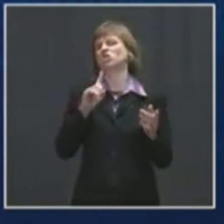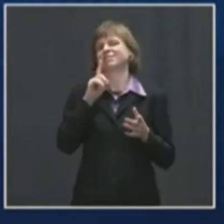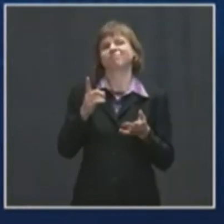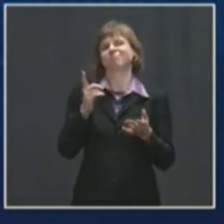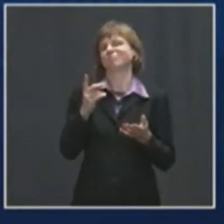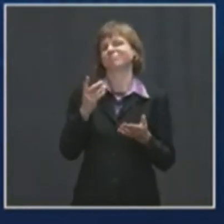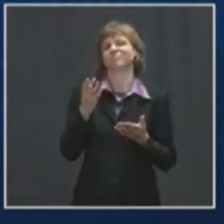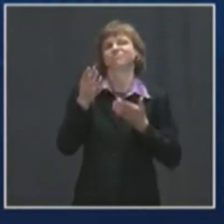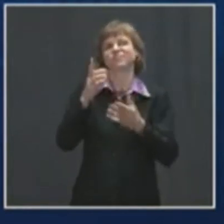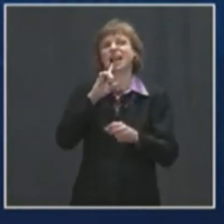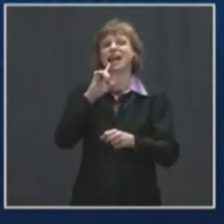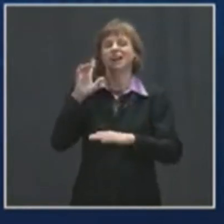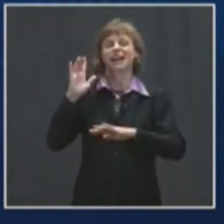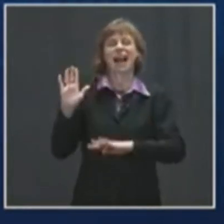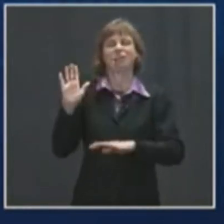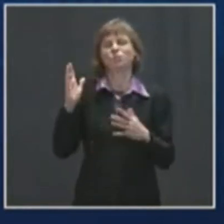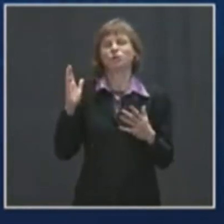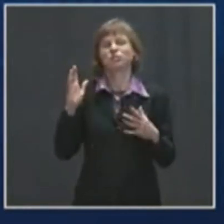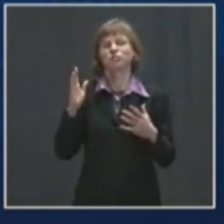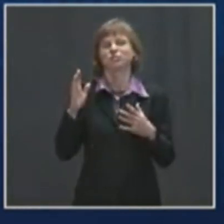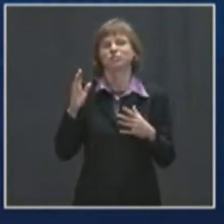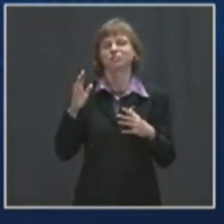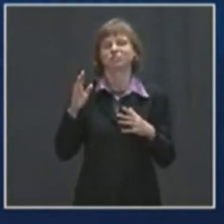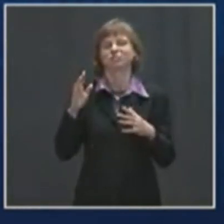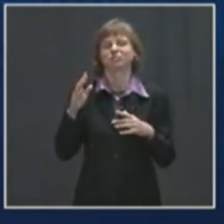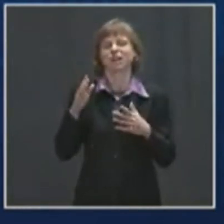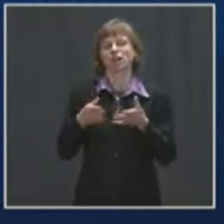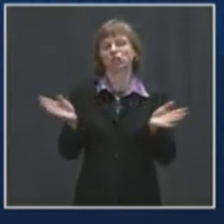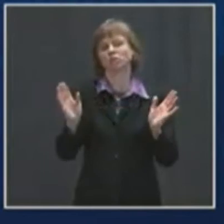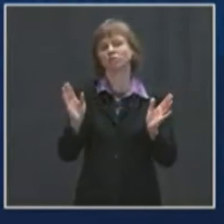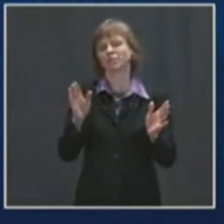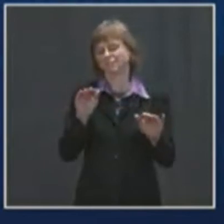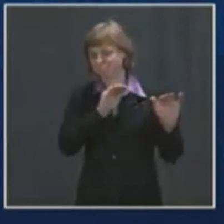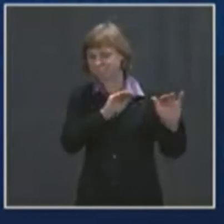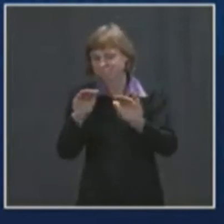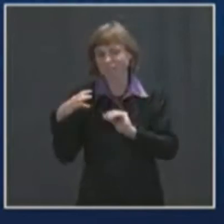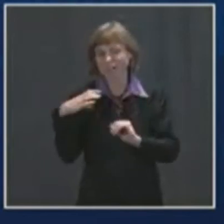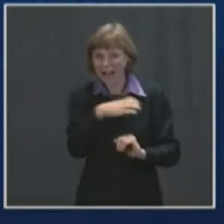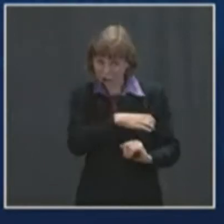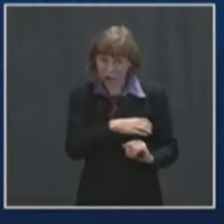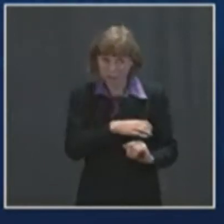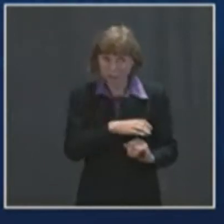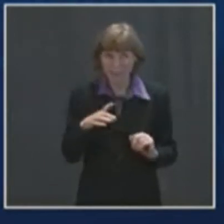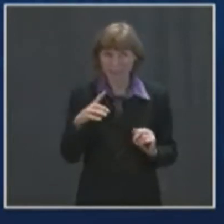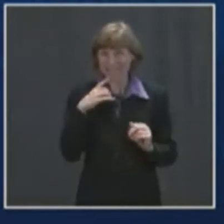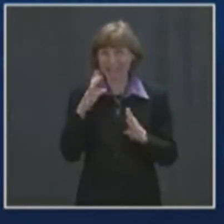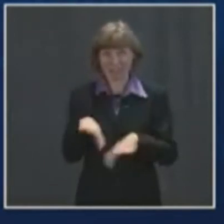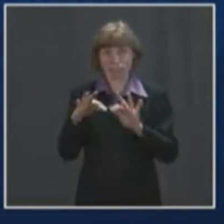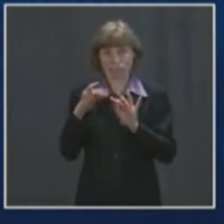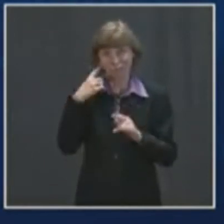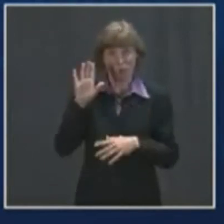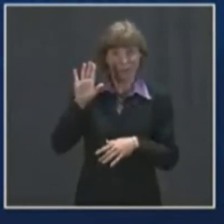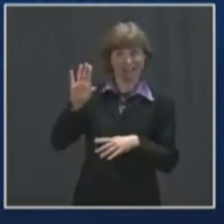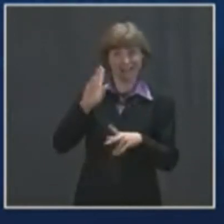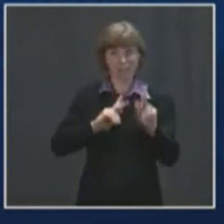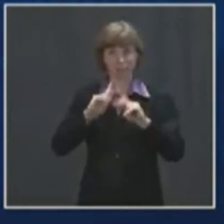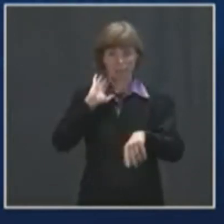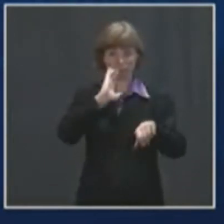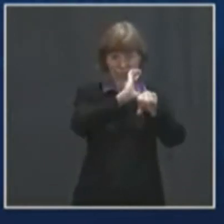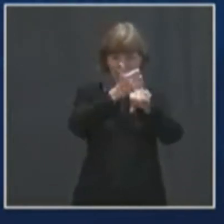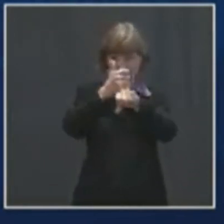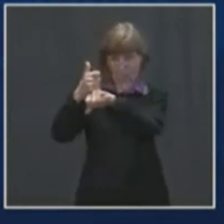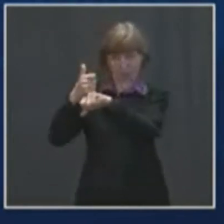with members of Congress, and certainly there's an understanding about the importance of having his people in place leading agencies, but I don't have